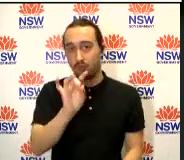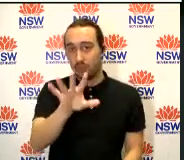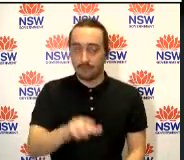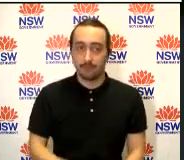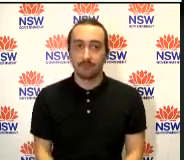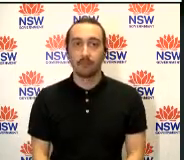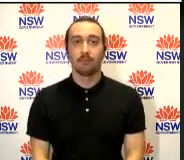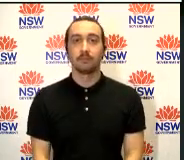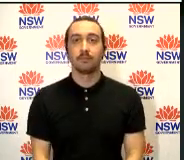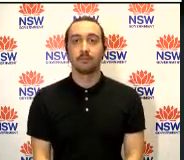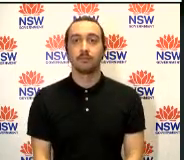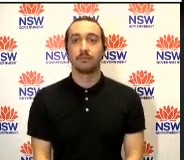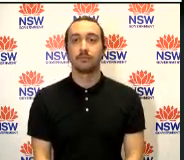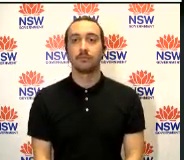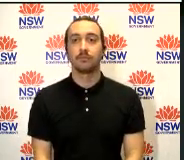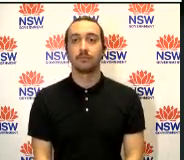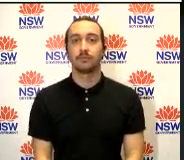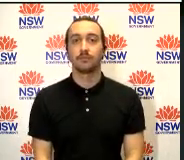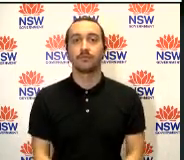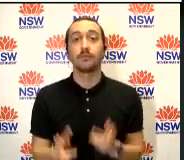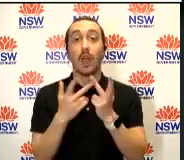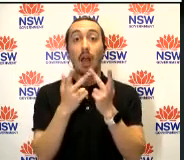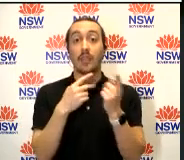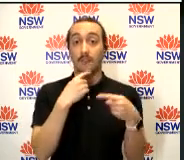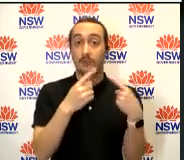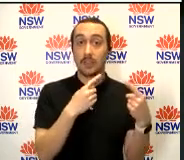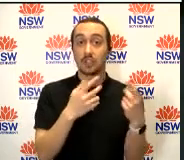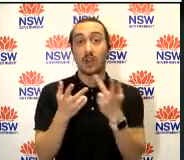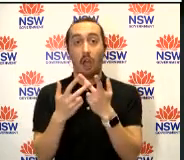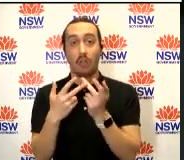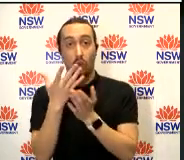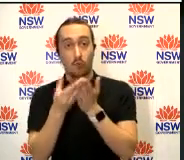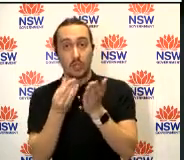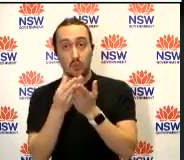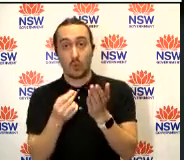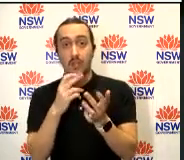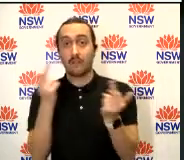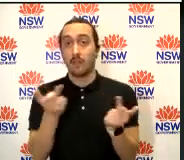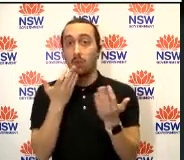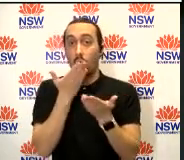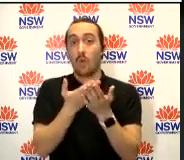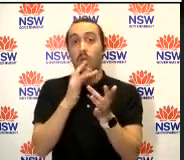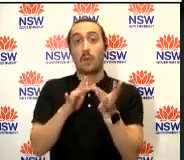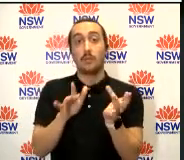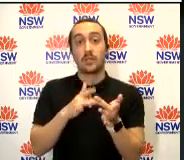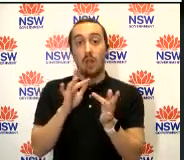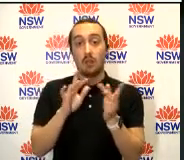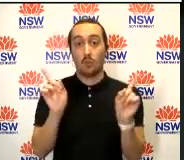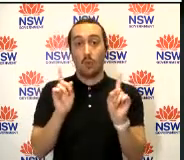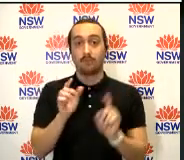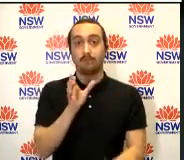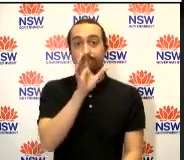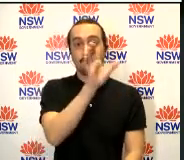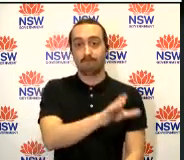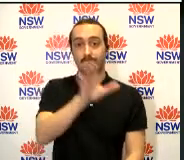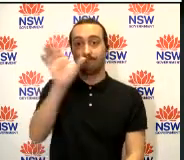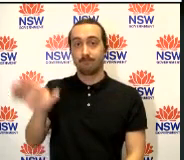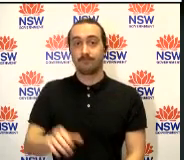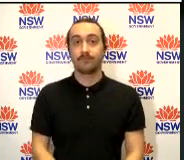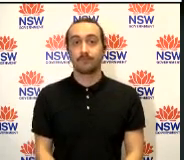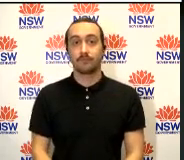I just want to share some information on other resources that is available on our website. We have a Working at